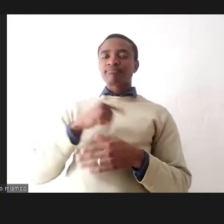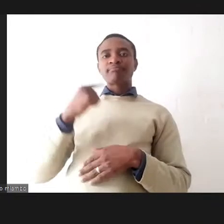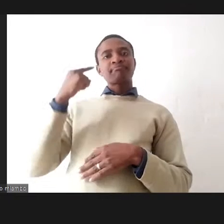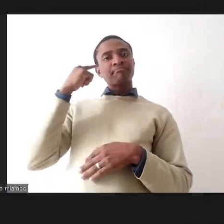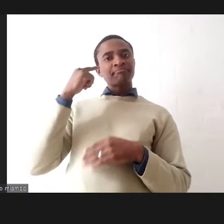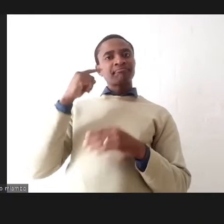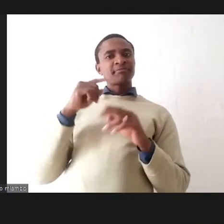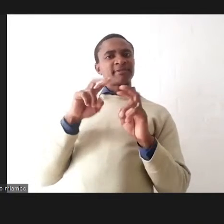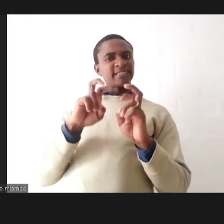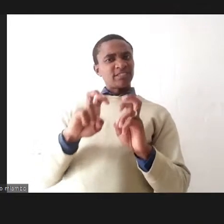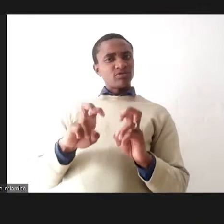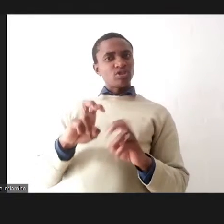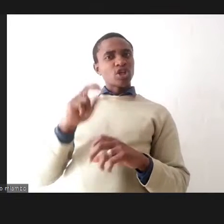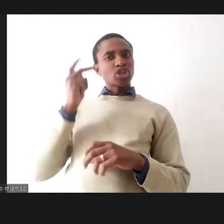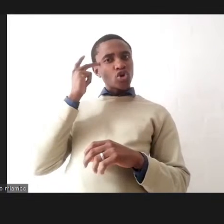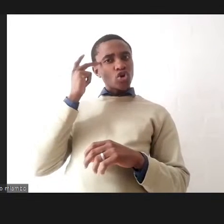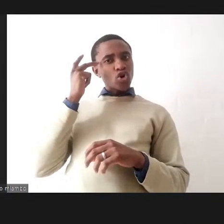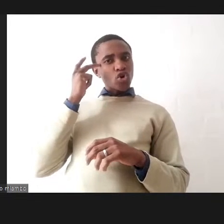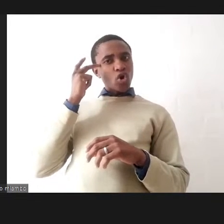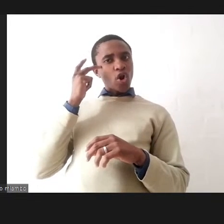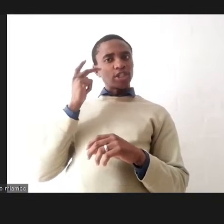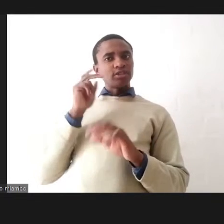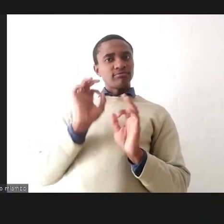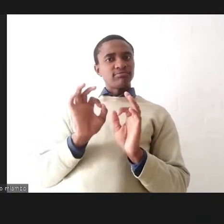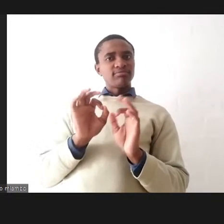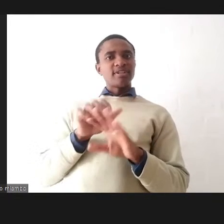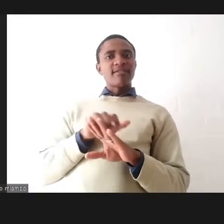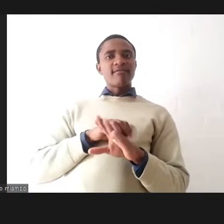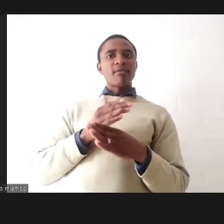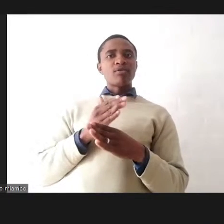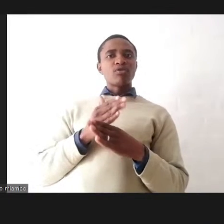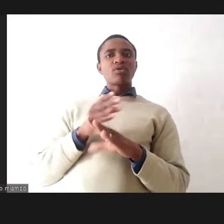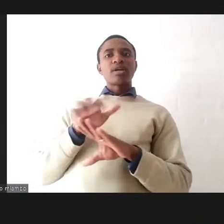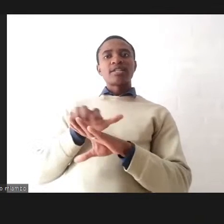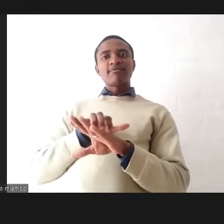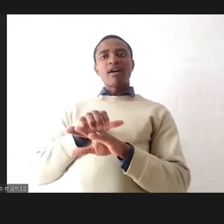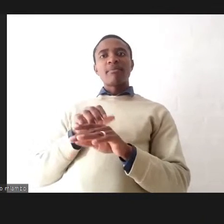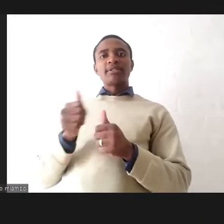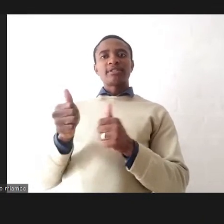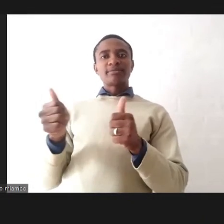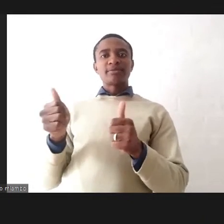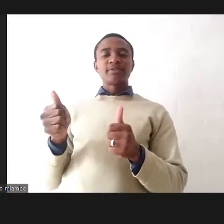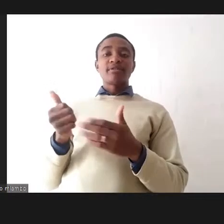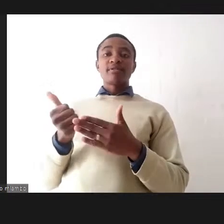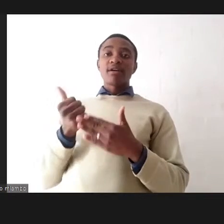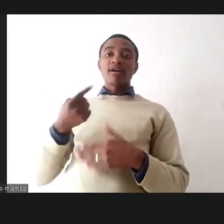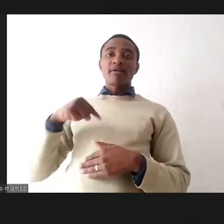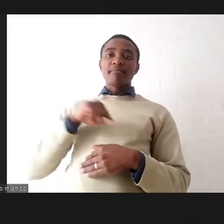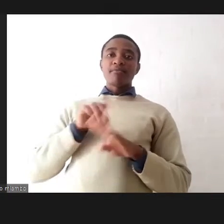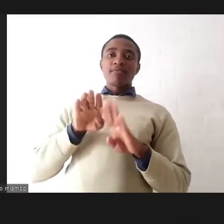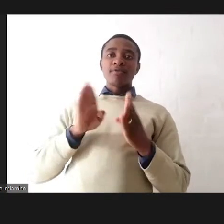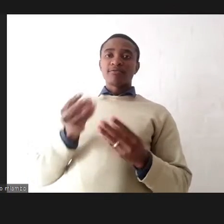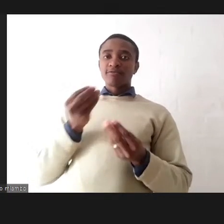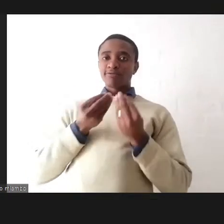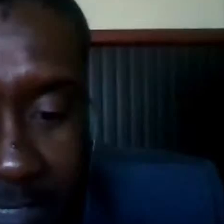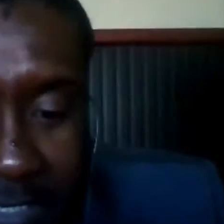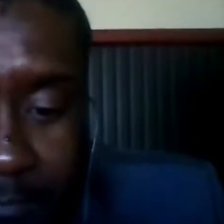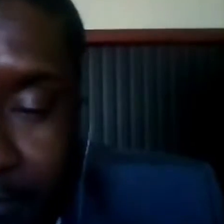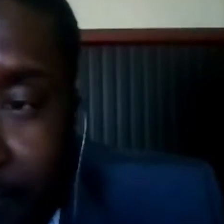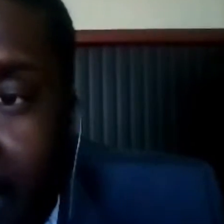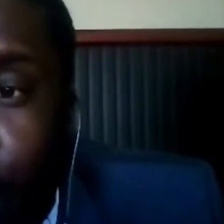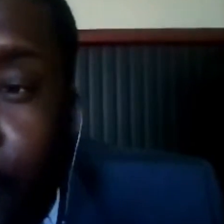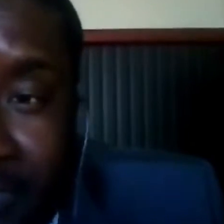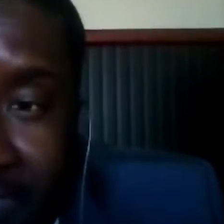and knowledge-based. Farm workers, farmers themselves who put food on our table, civil society, labor